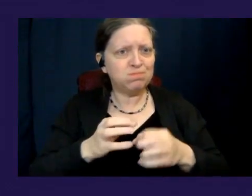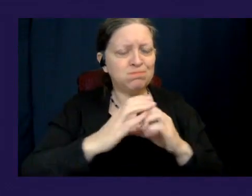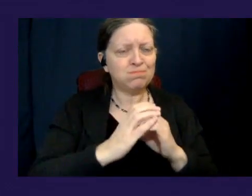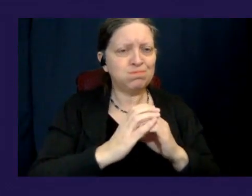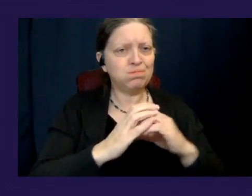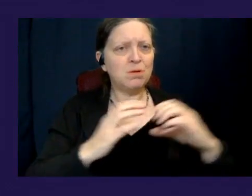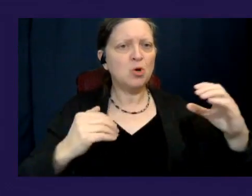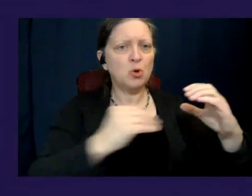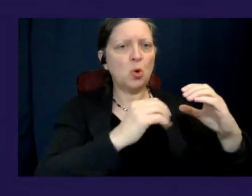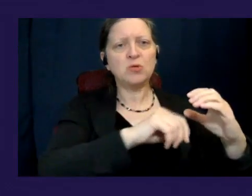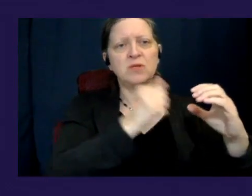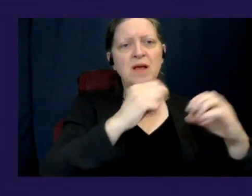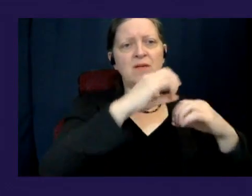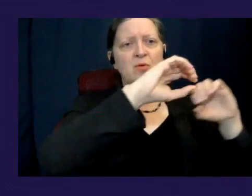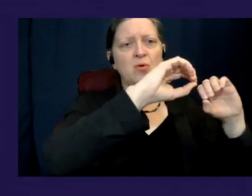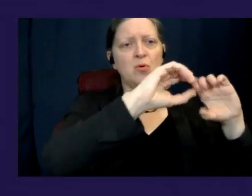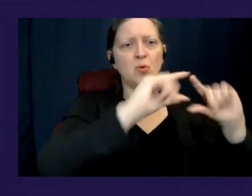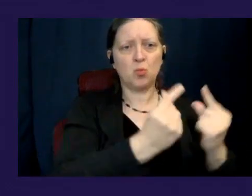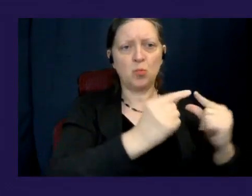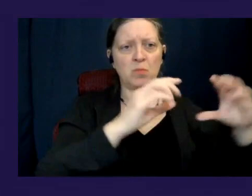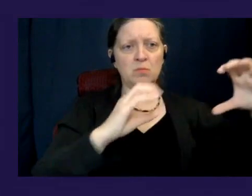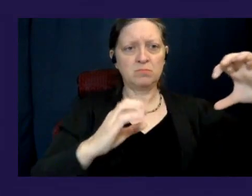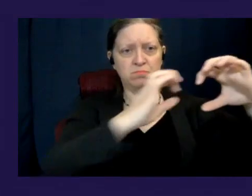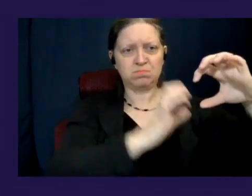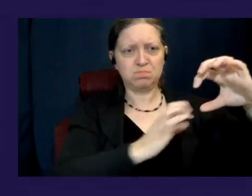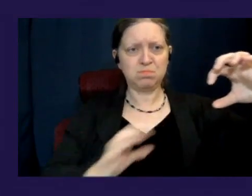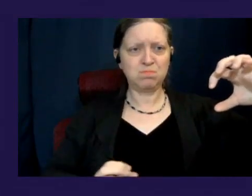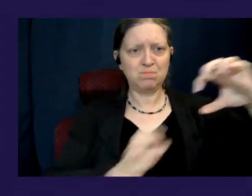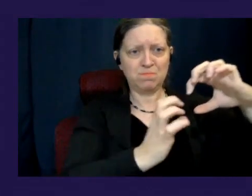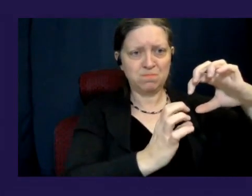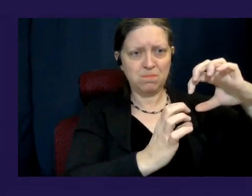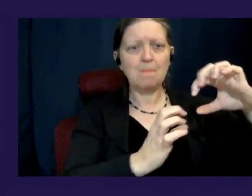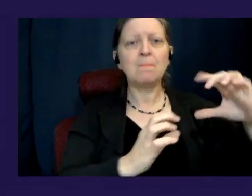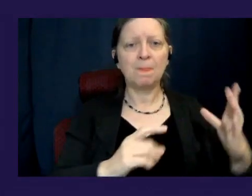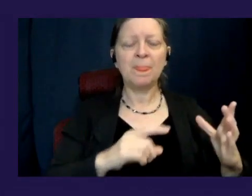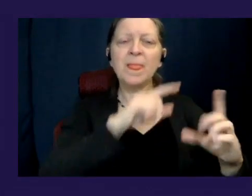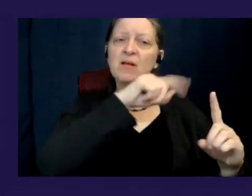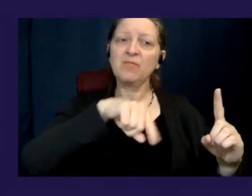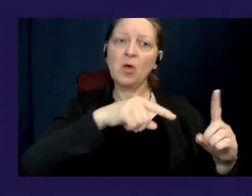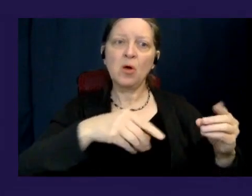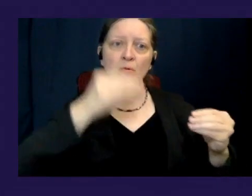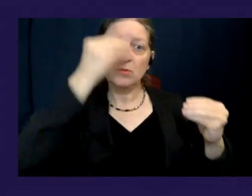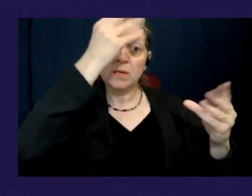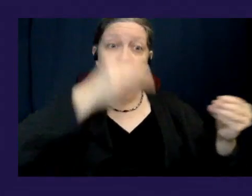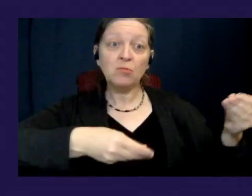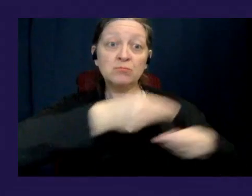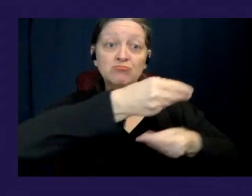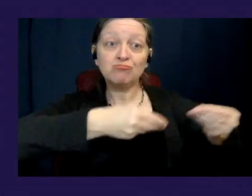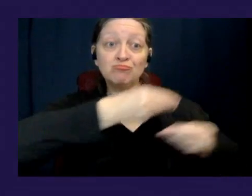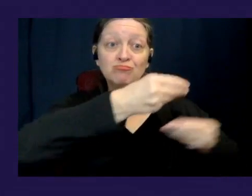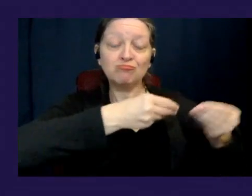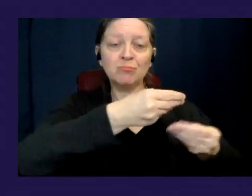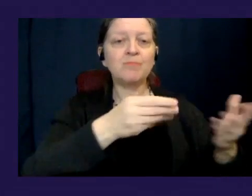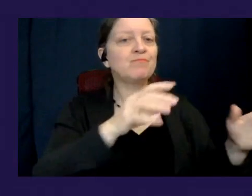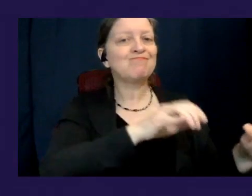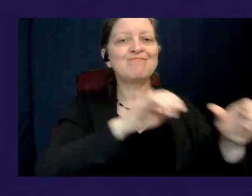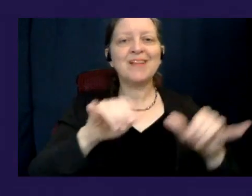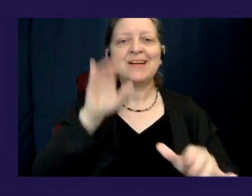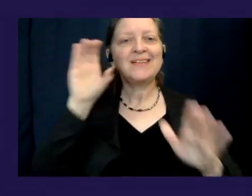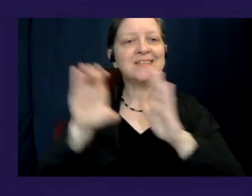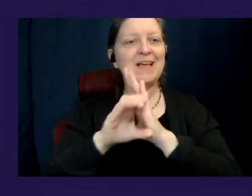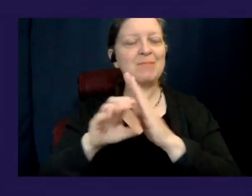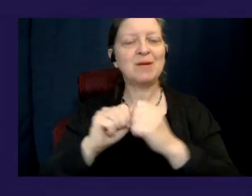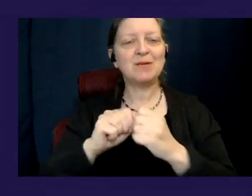information. And that continued. This same picture went through monkeypox. We've got it mapped